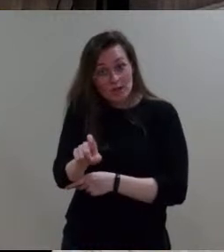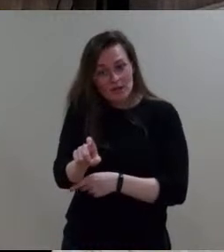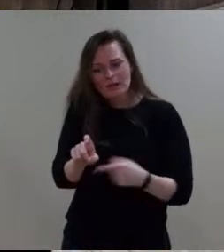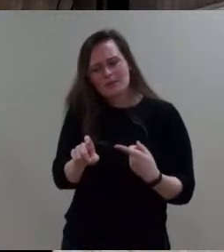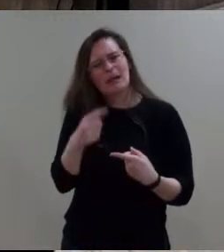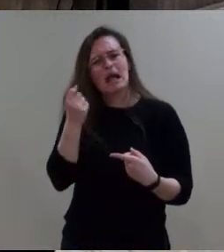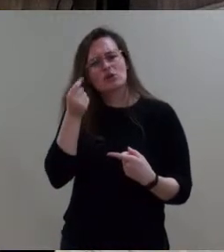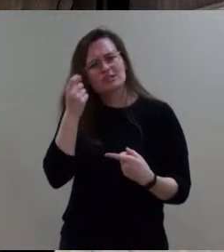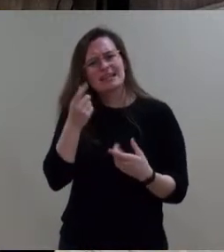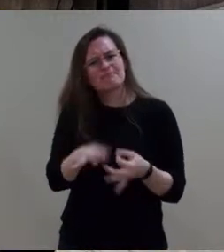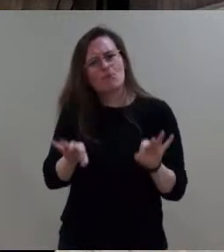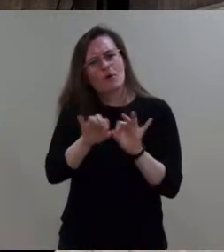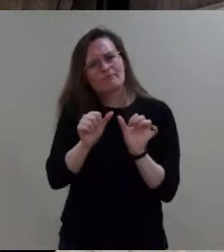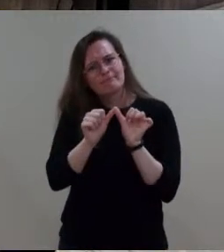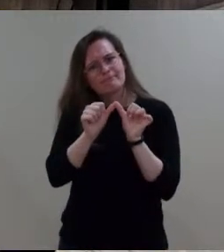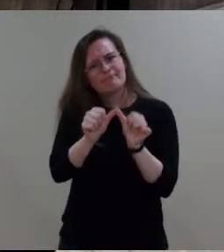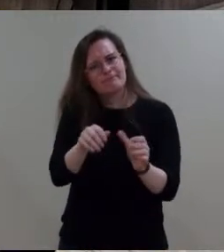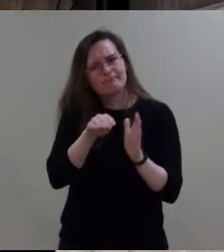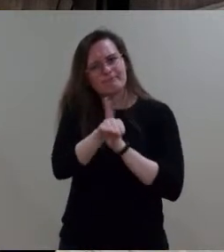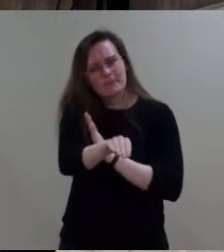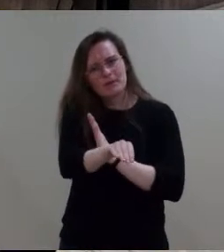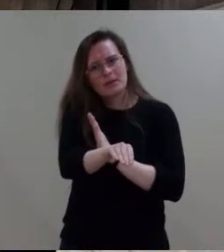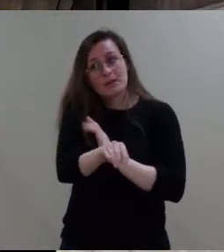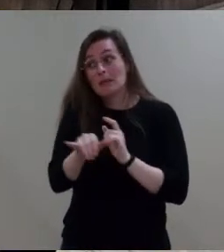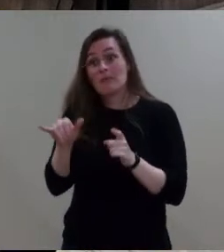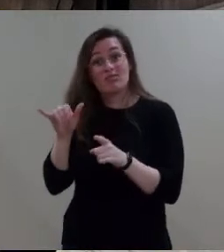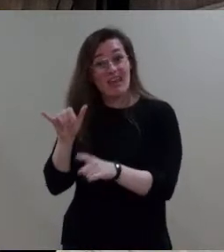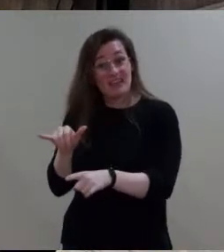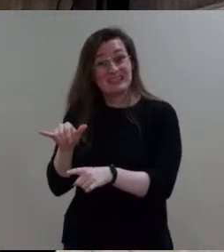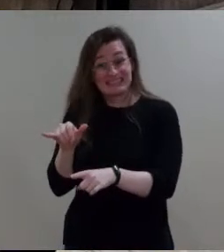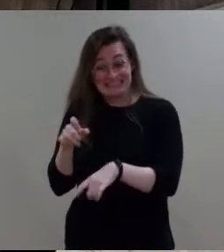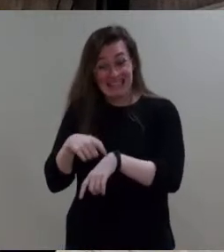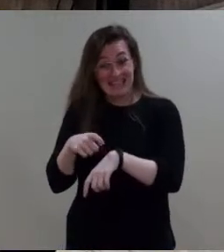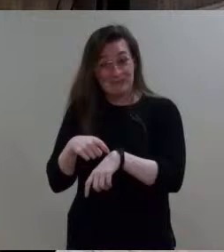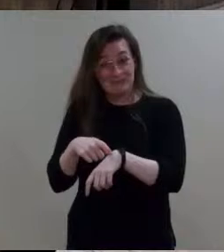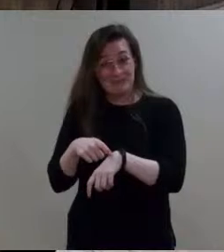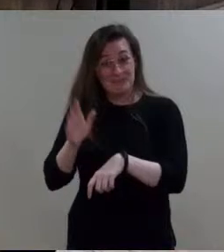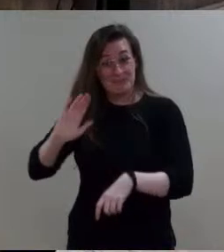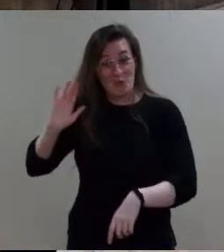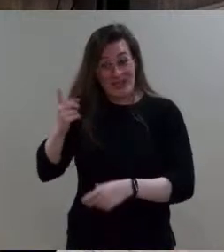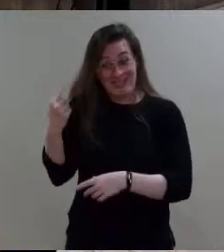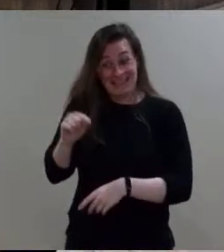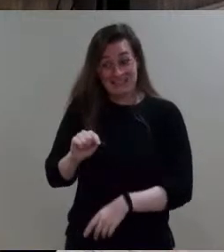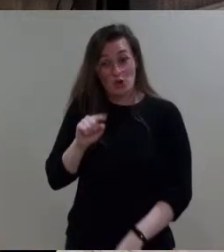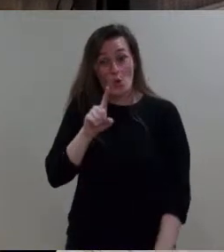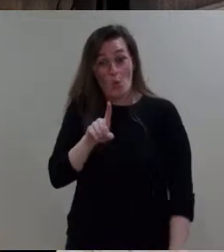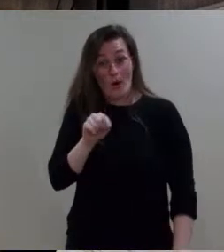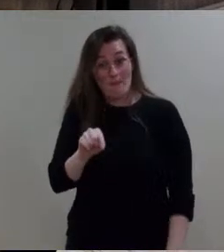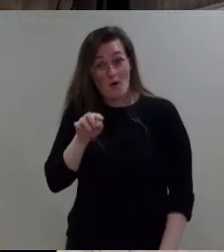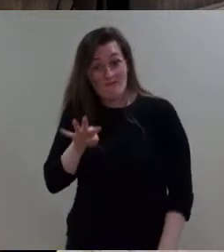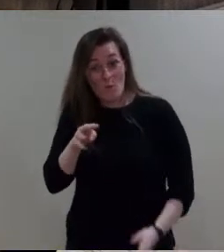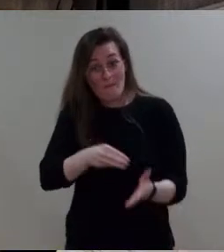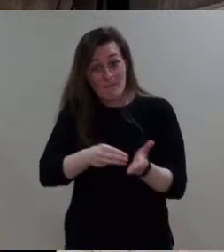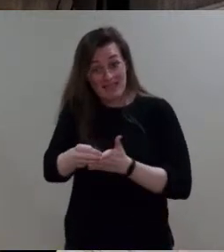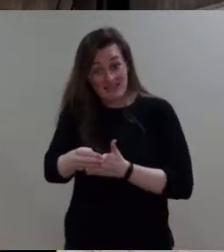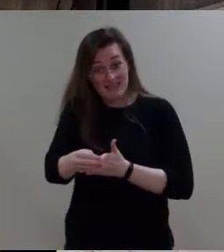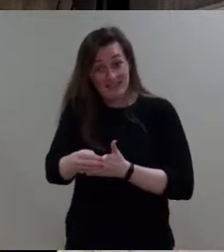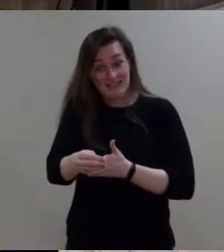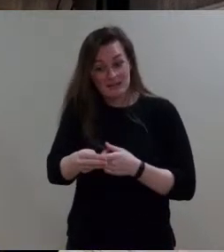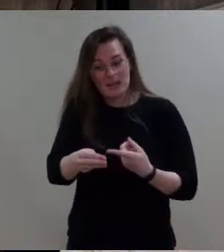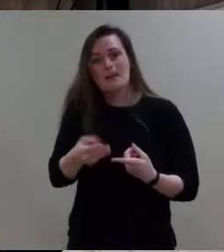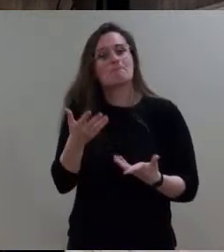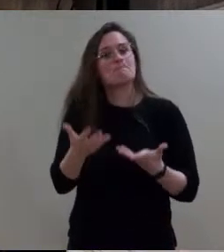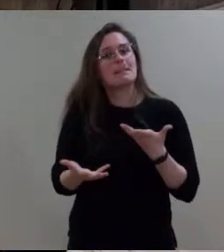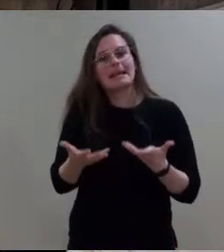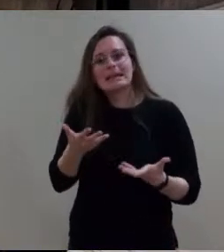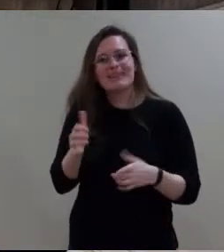quo, and I'm thankful for that. But that's 1.4 million that we got yet last year that we didn't have. And maybe that should have been earmarked for the pool or the